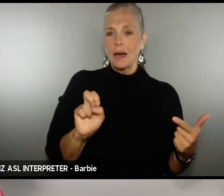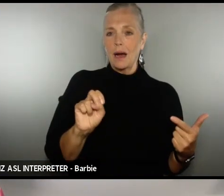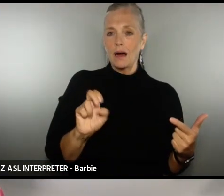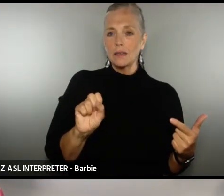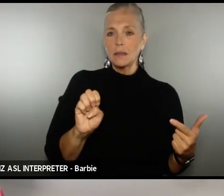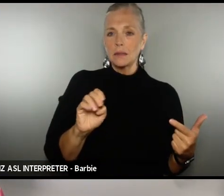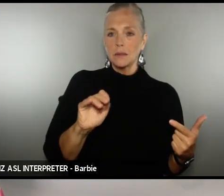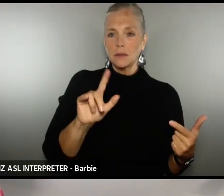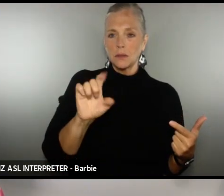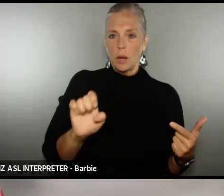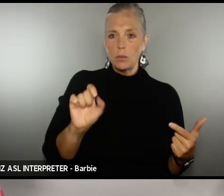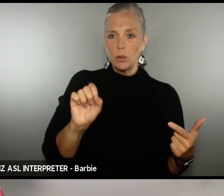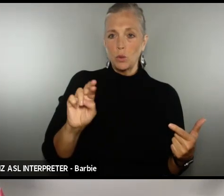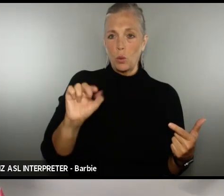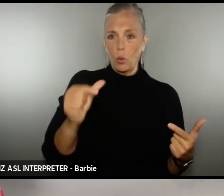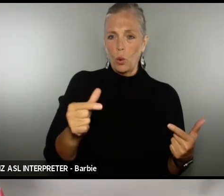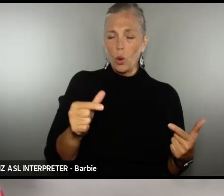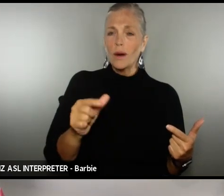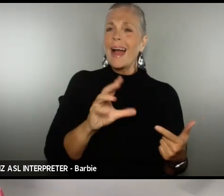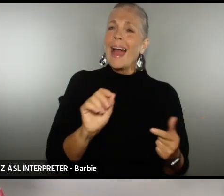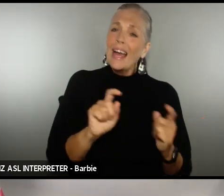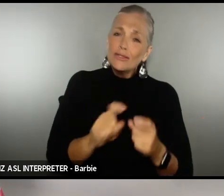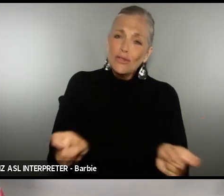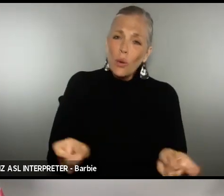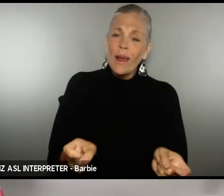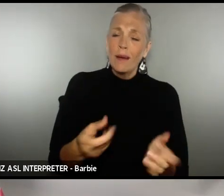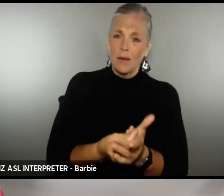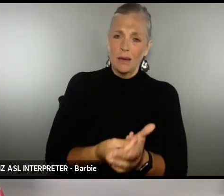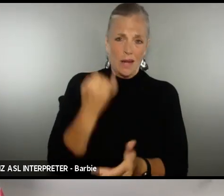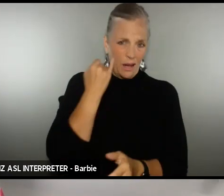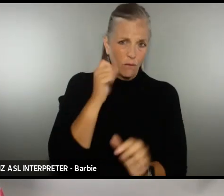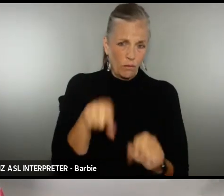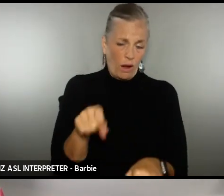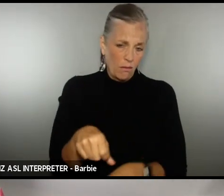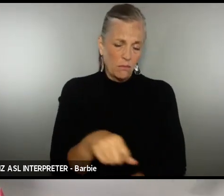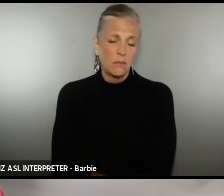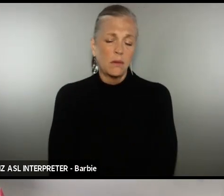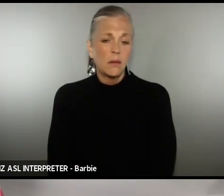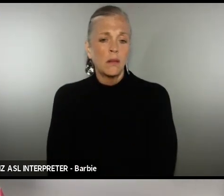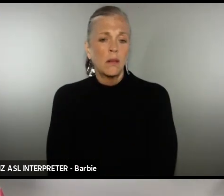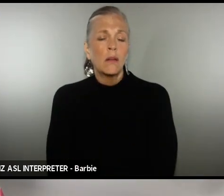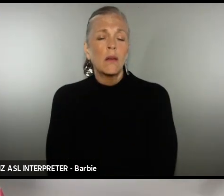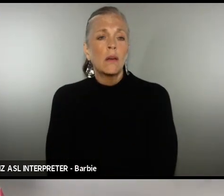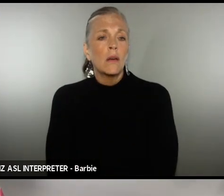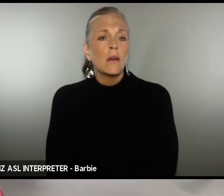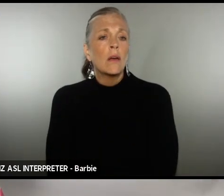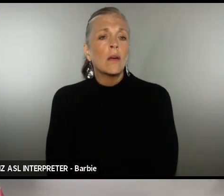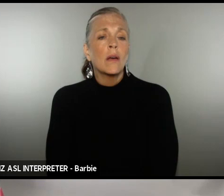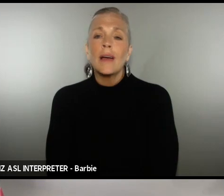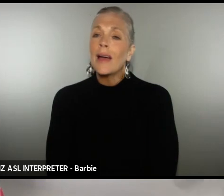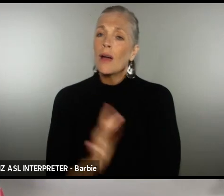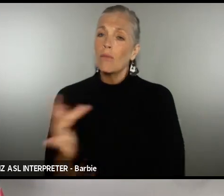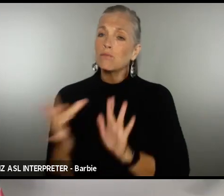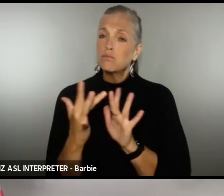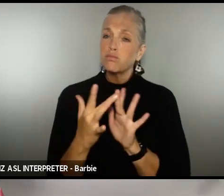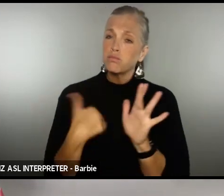stensemble.org, and donate if you are able. And please reach out to us if